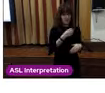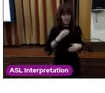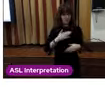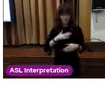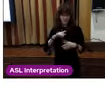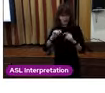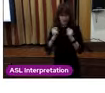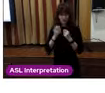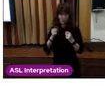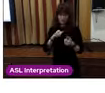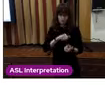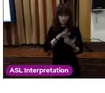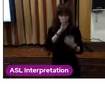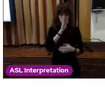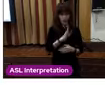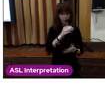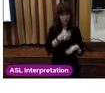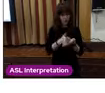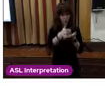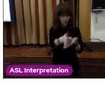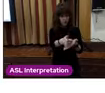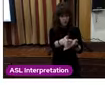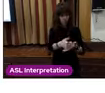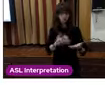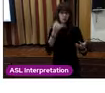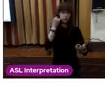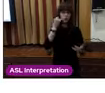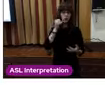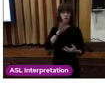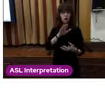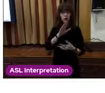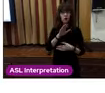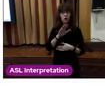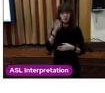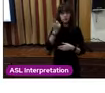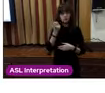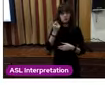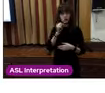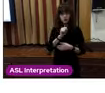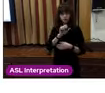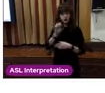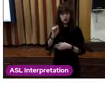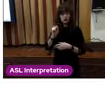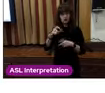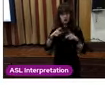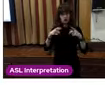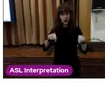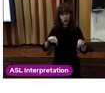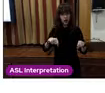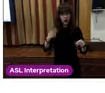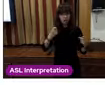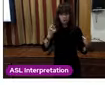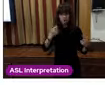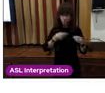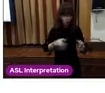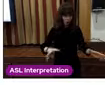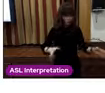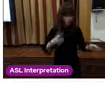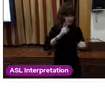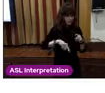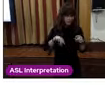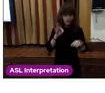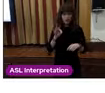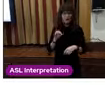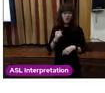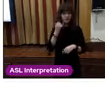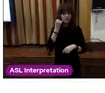you directly. If you have a Social Security check that has gotten lost, if you or a family member have applied for